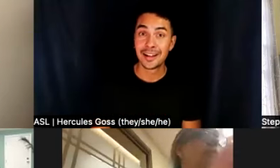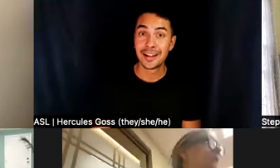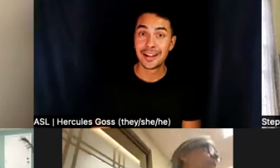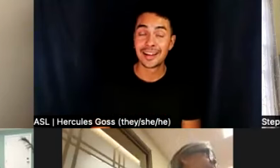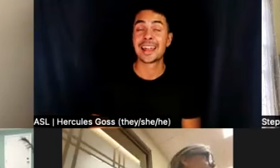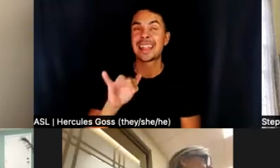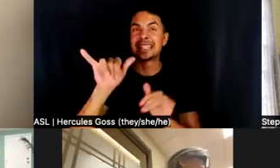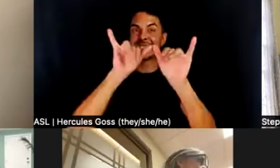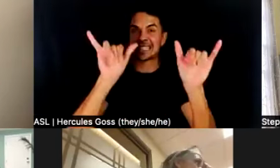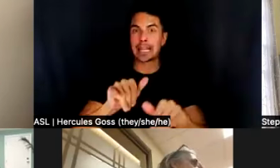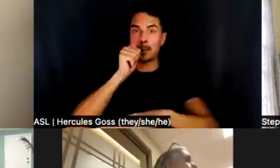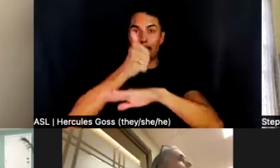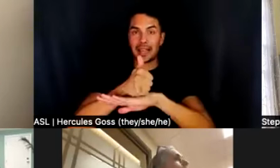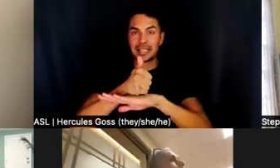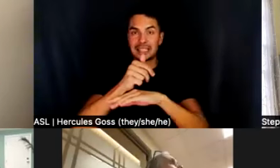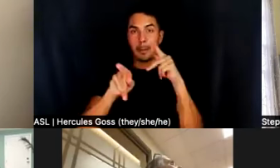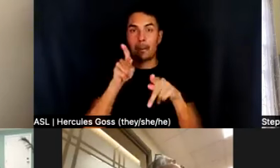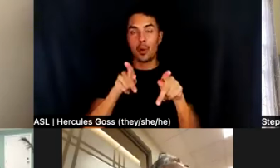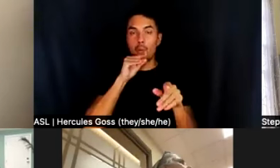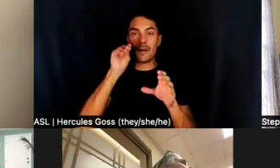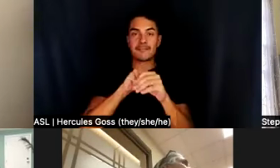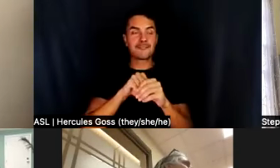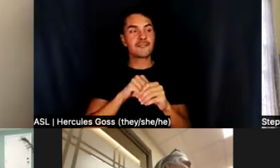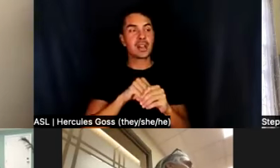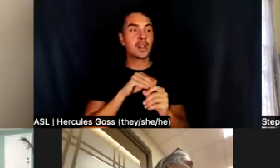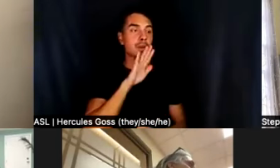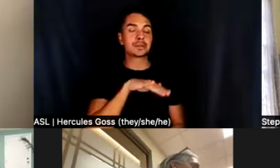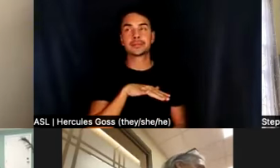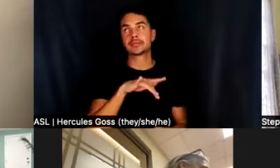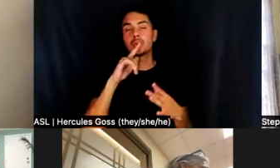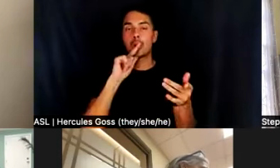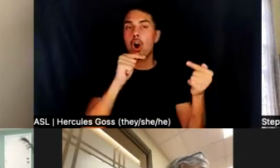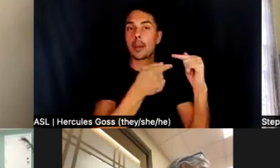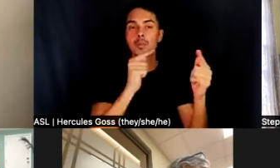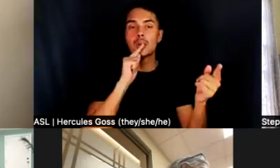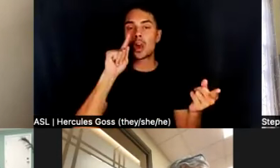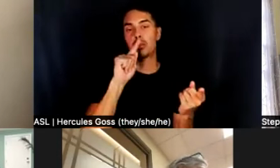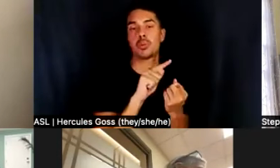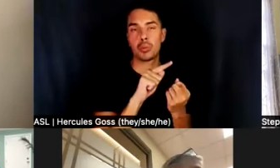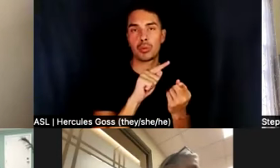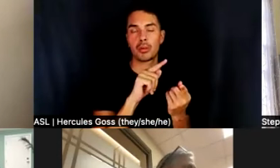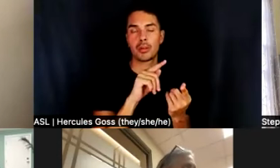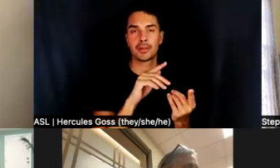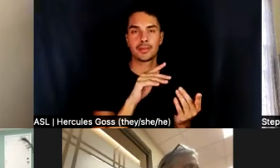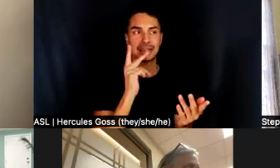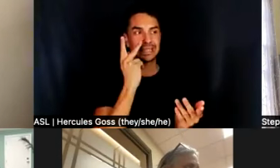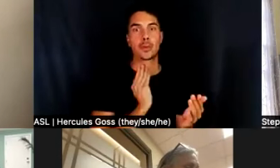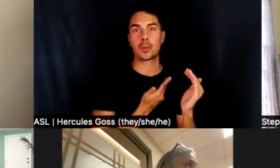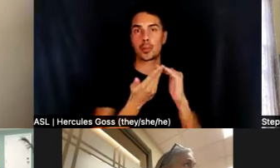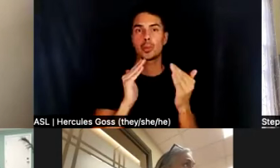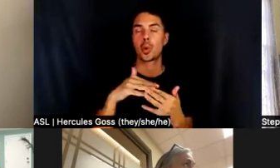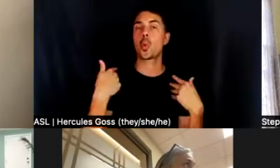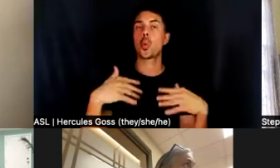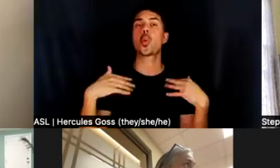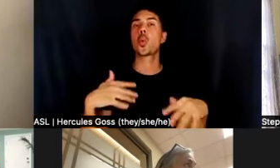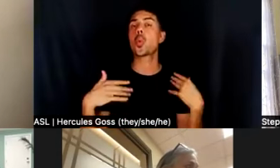folks just kind of minimize what we're seeing in our communities, and